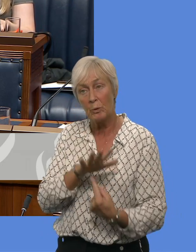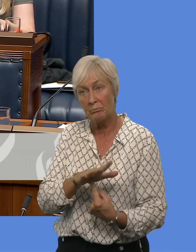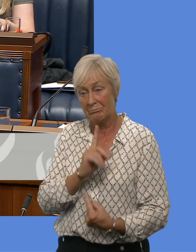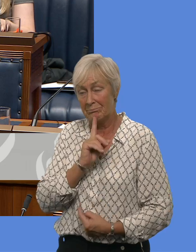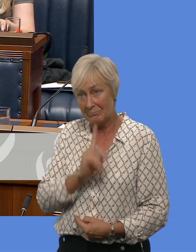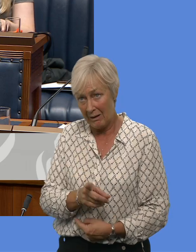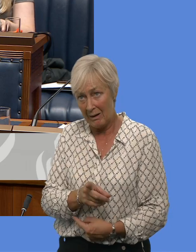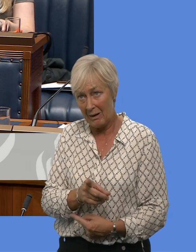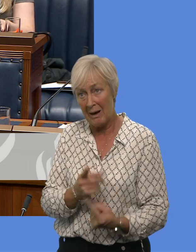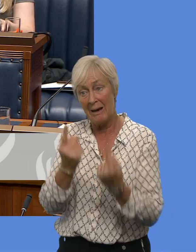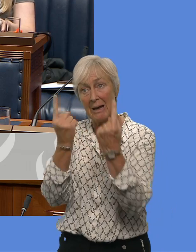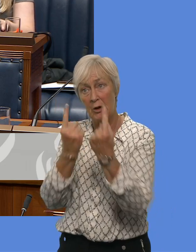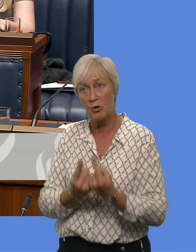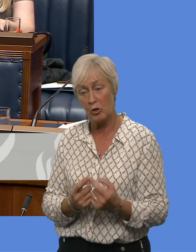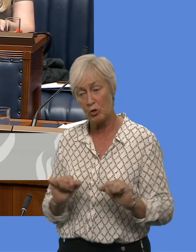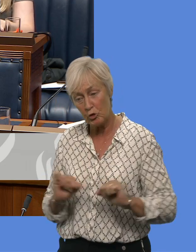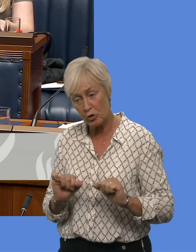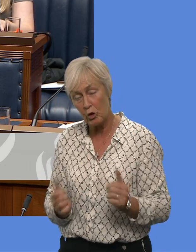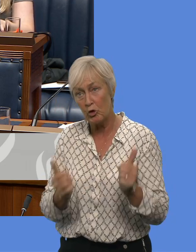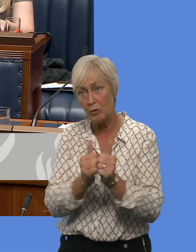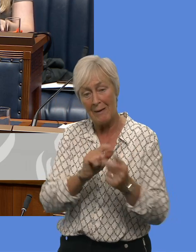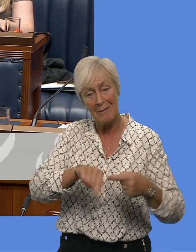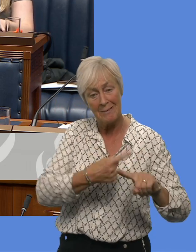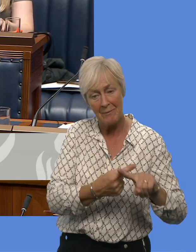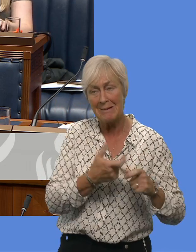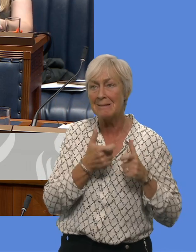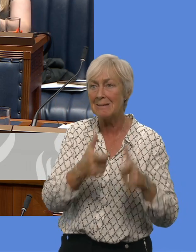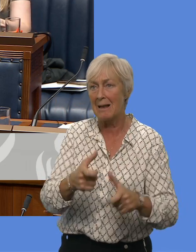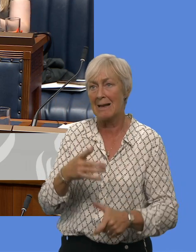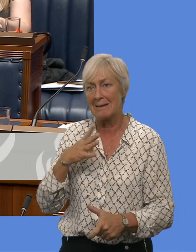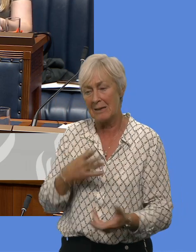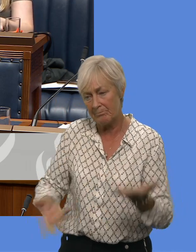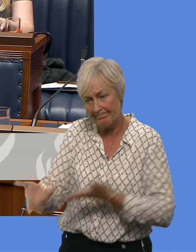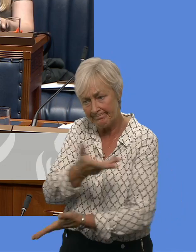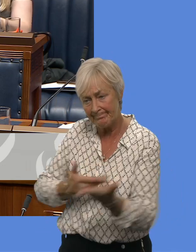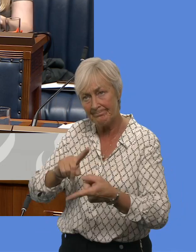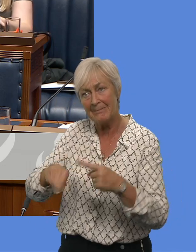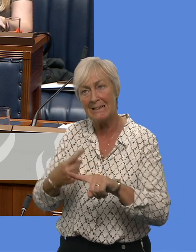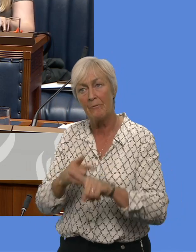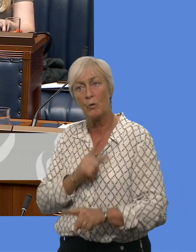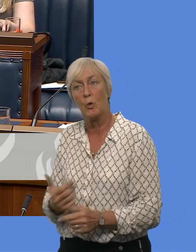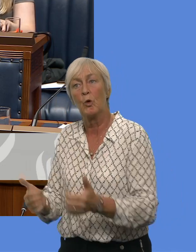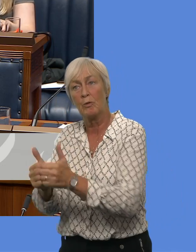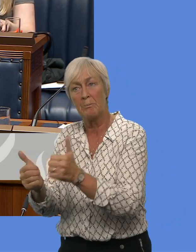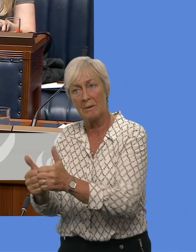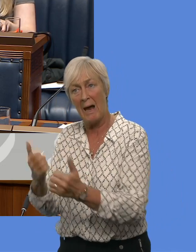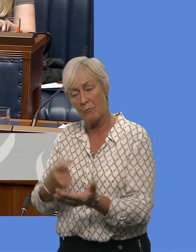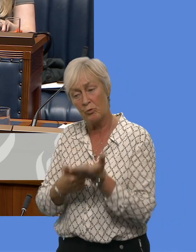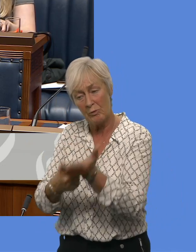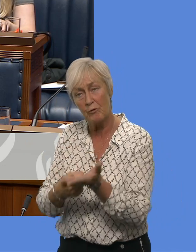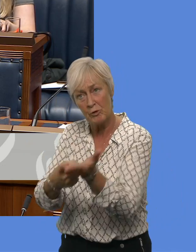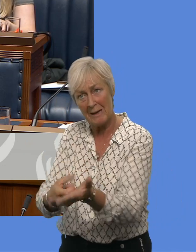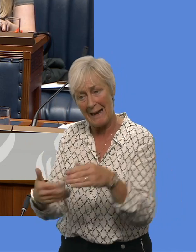that those issues that are not yet agreed by the executive will still need to come to the executive for agreement. There are references within each